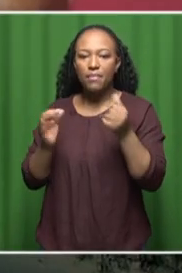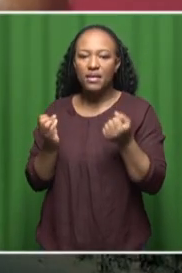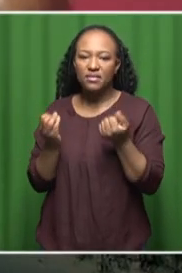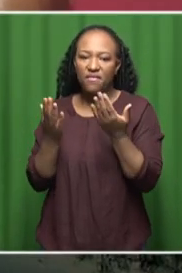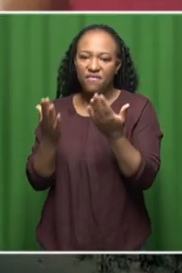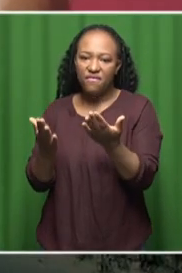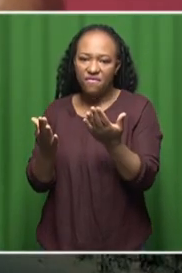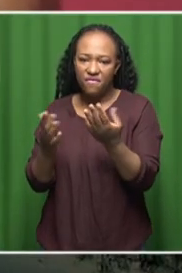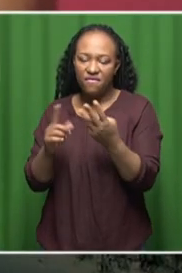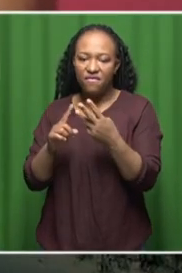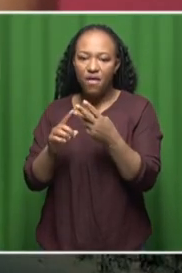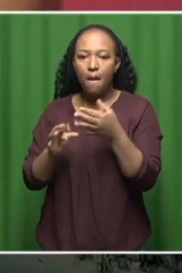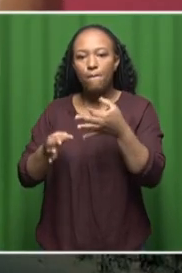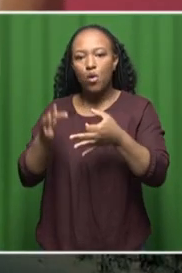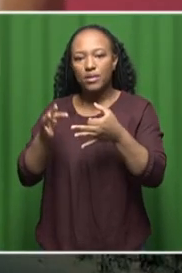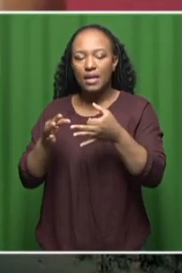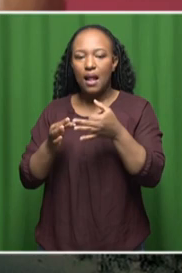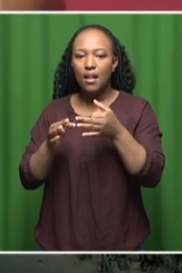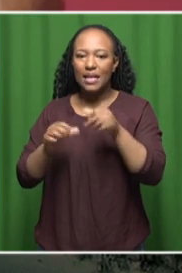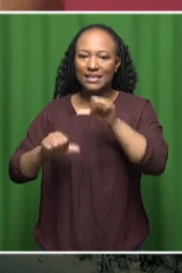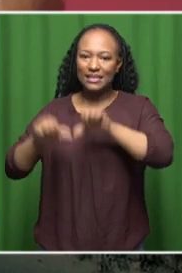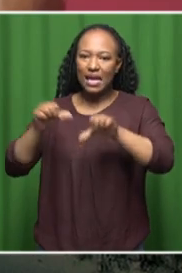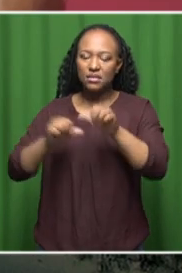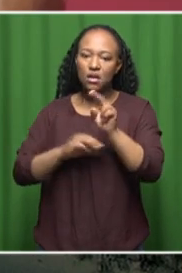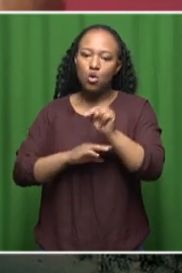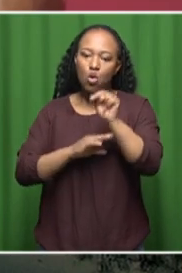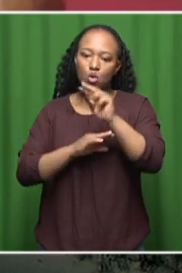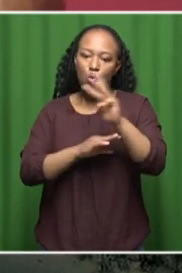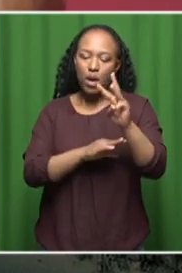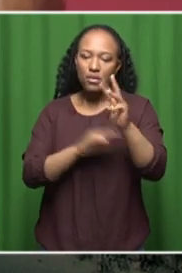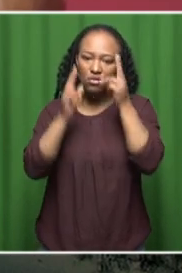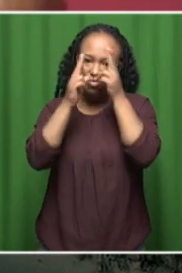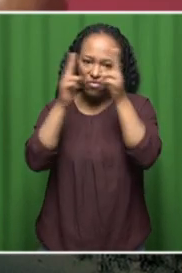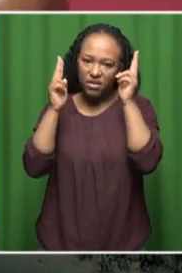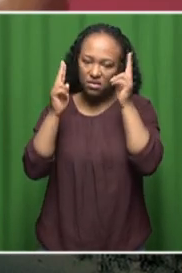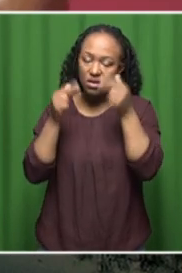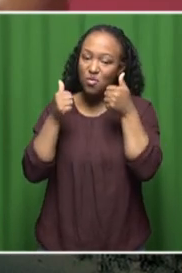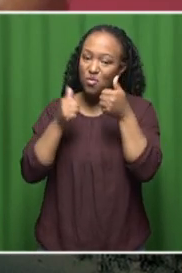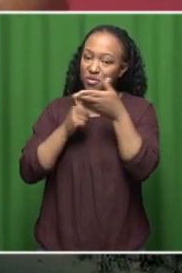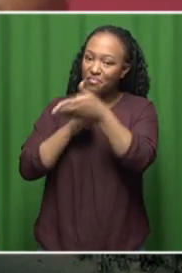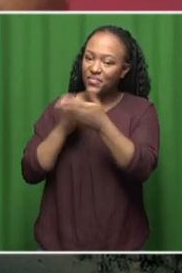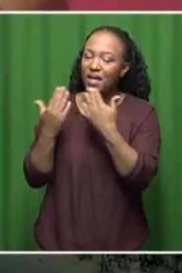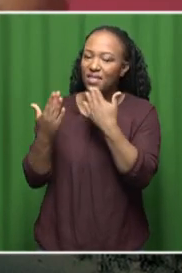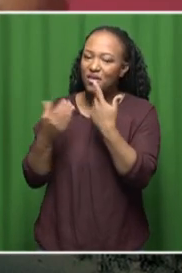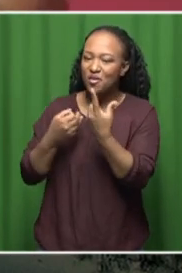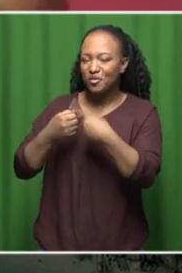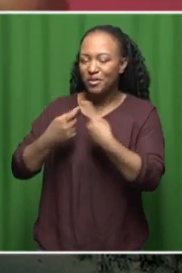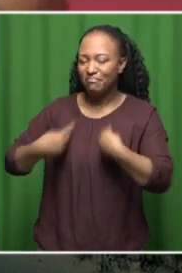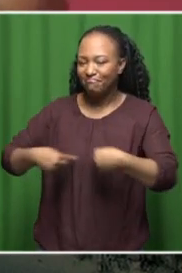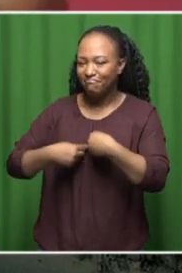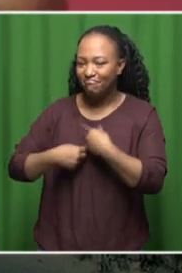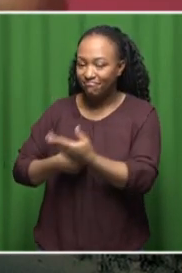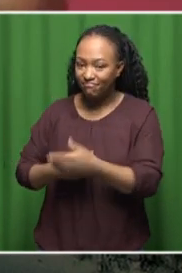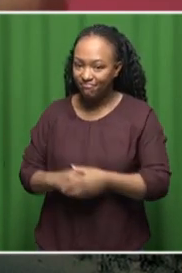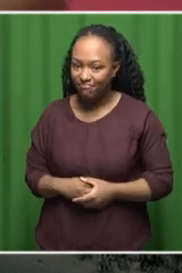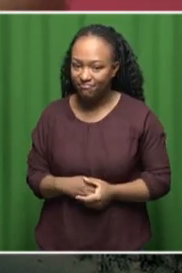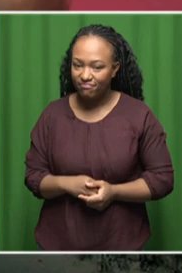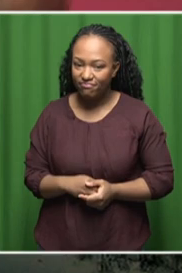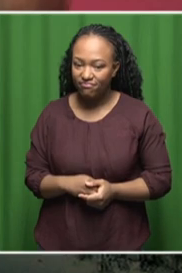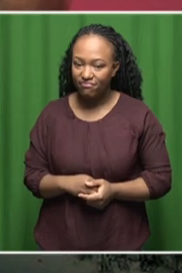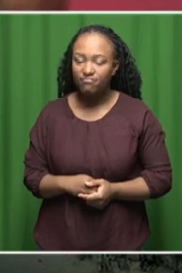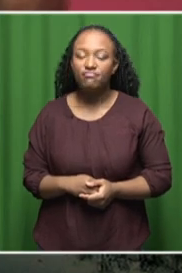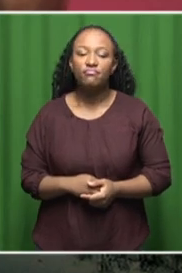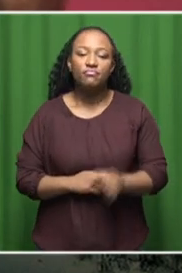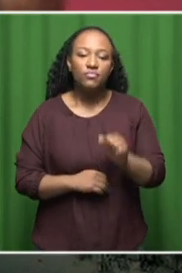and a political science lecturer at the Northwest University. Sysman, great to have you. Thanks so much for joining us on the program.